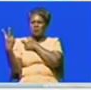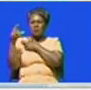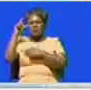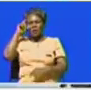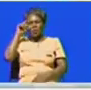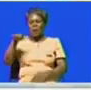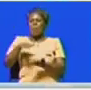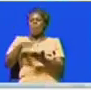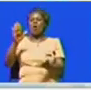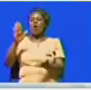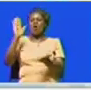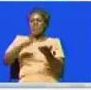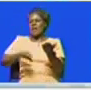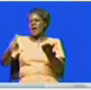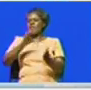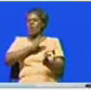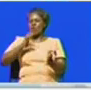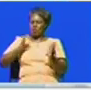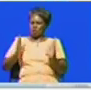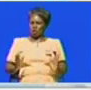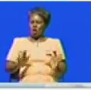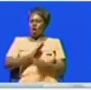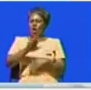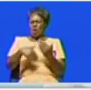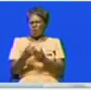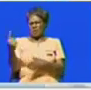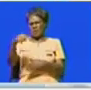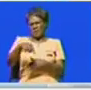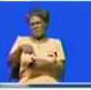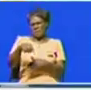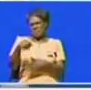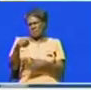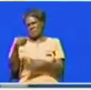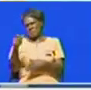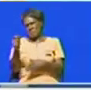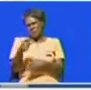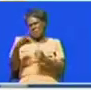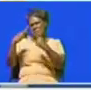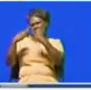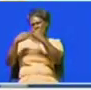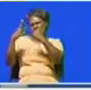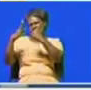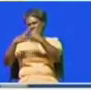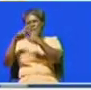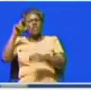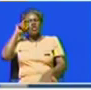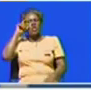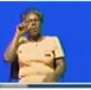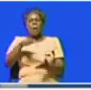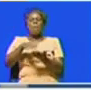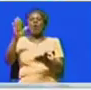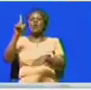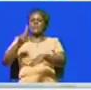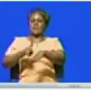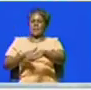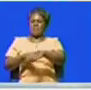has been there much longer than all these other commissioners. All of them, I think, I mean, they're now about 8 to 9 months. Ezra Chiloba has been there much